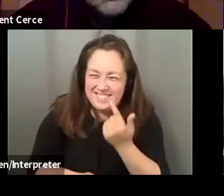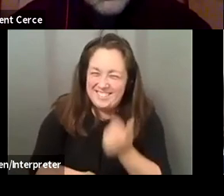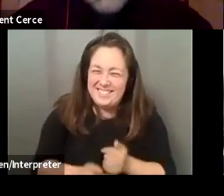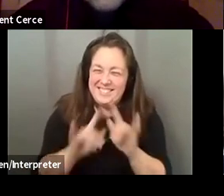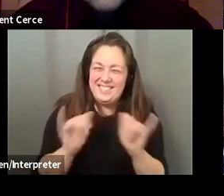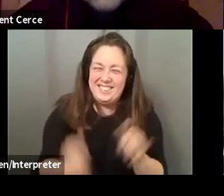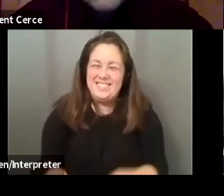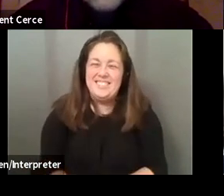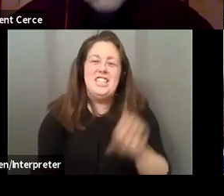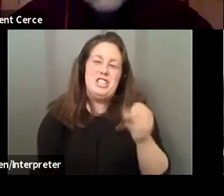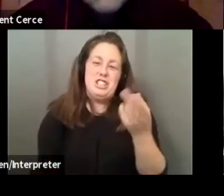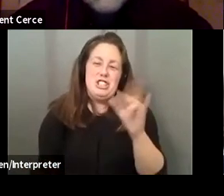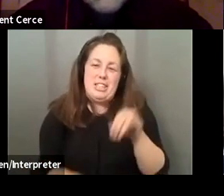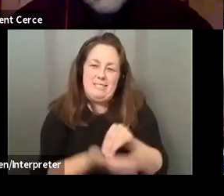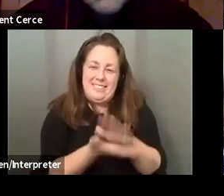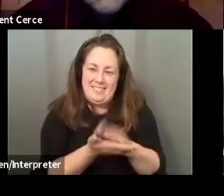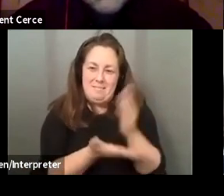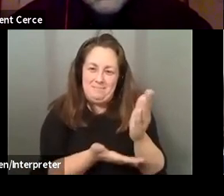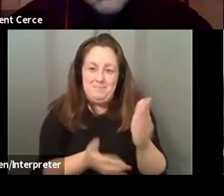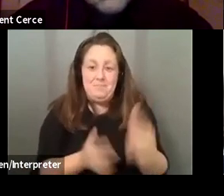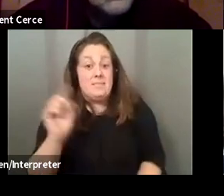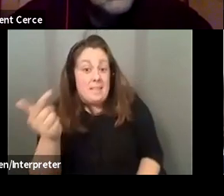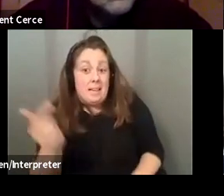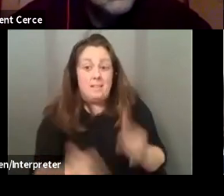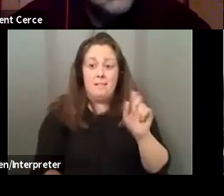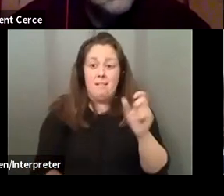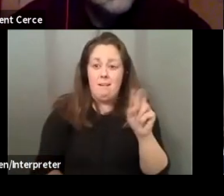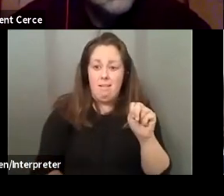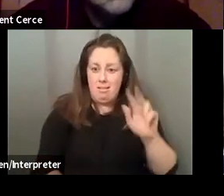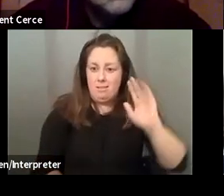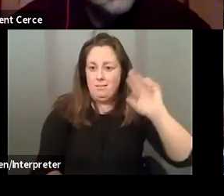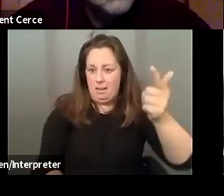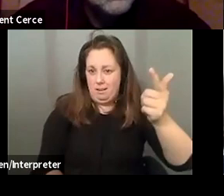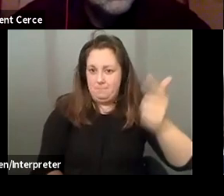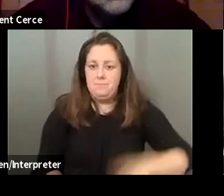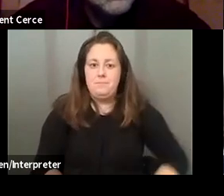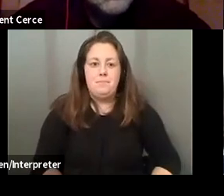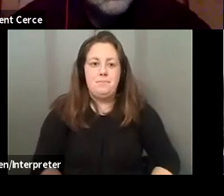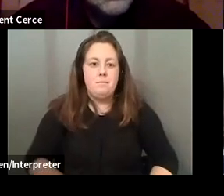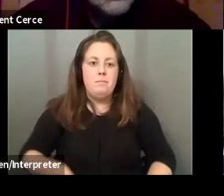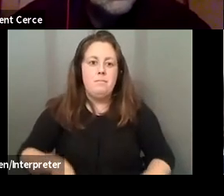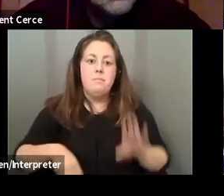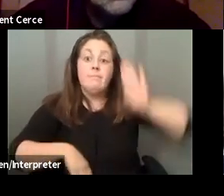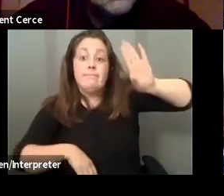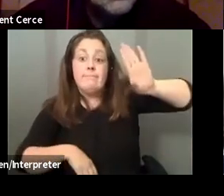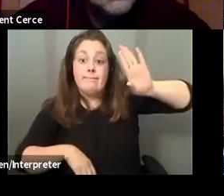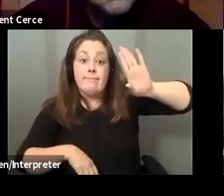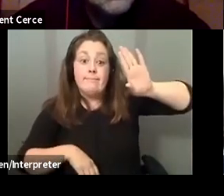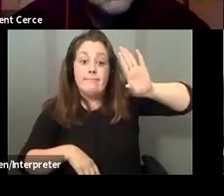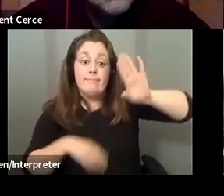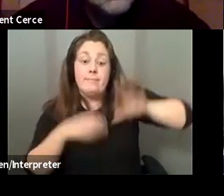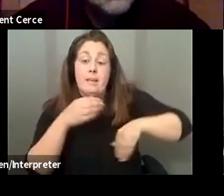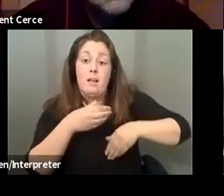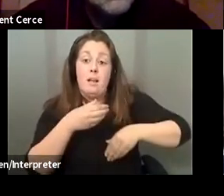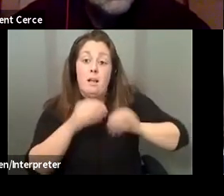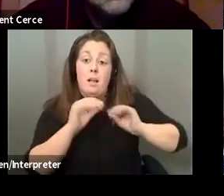We'll say Sherry Cohen on that. Second. Second. Second, Kathleen Stern. Roll call. One clarification real quick. This is for